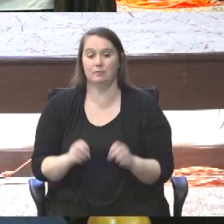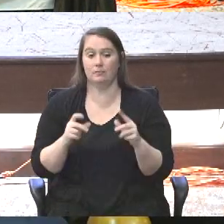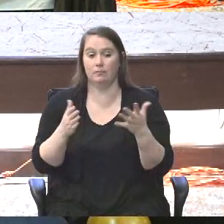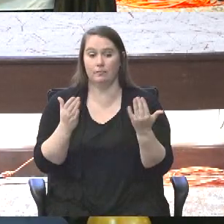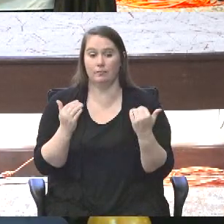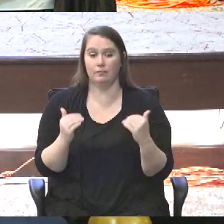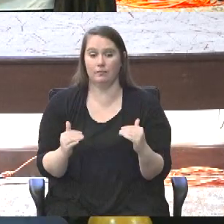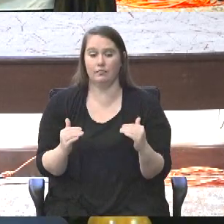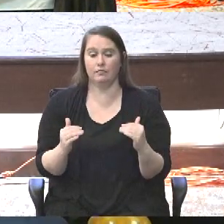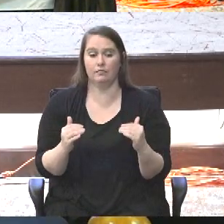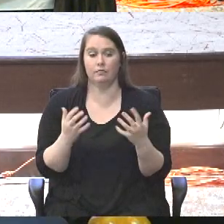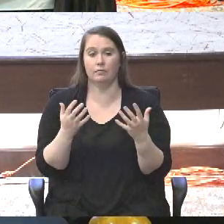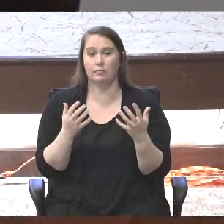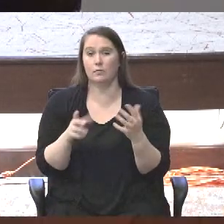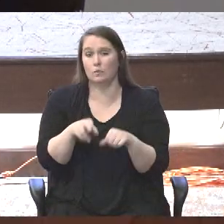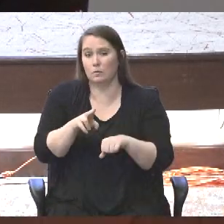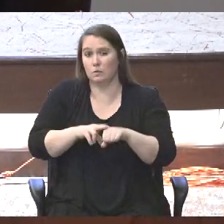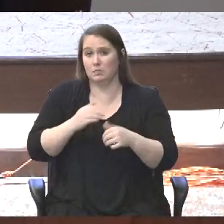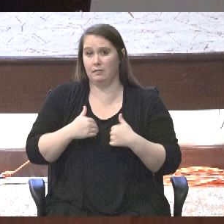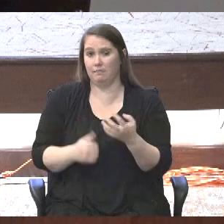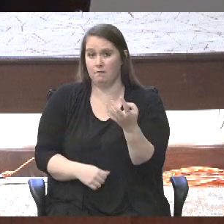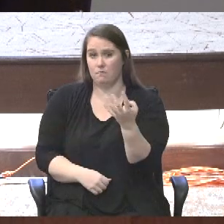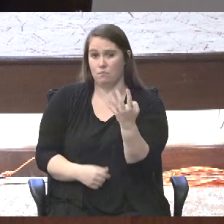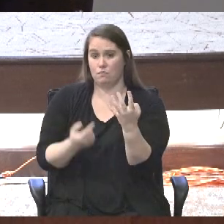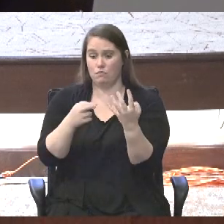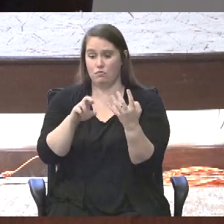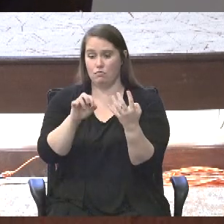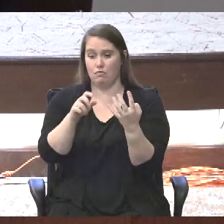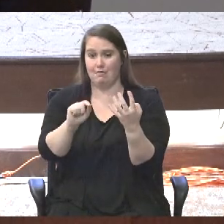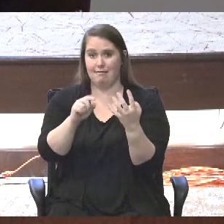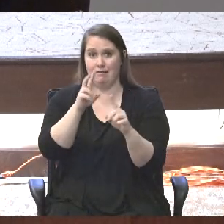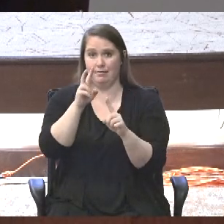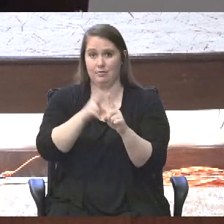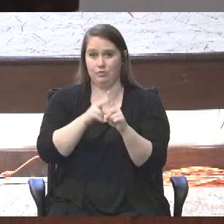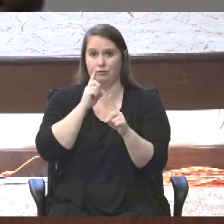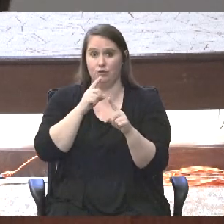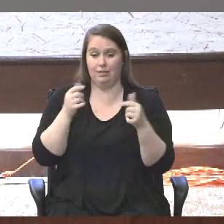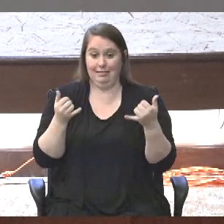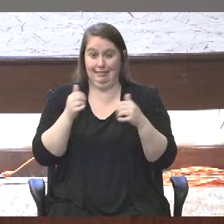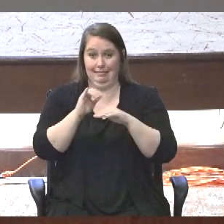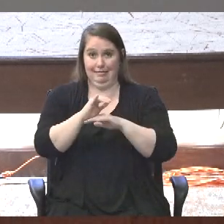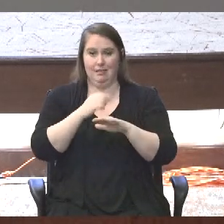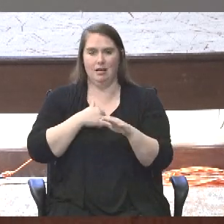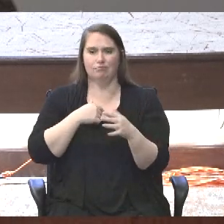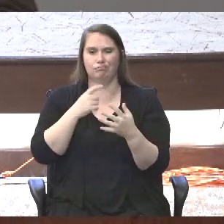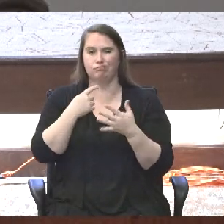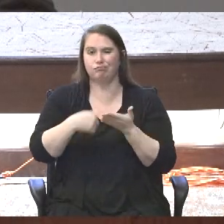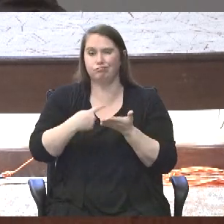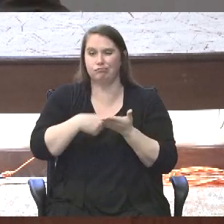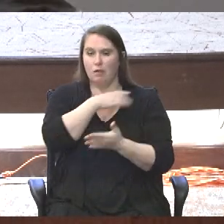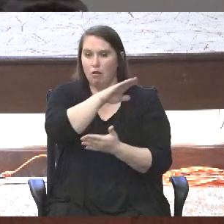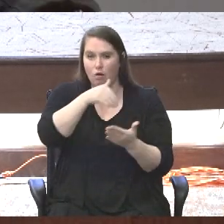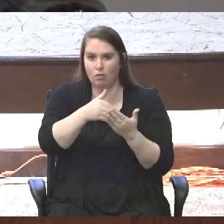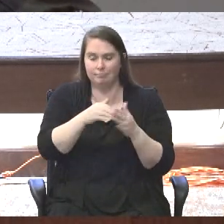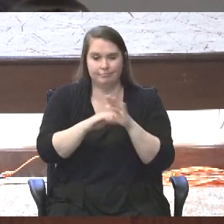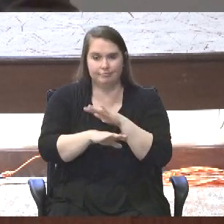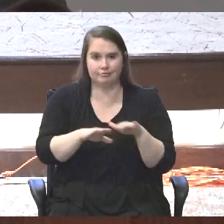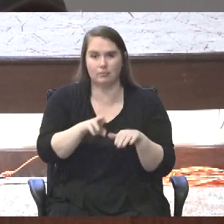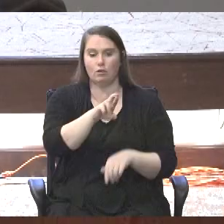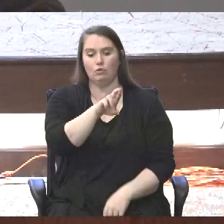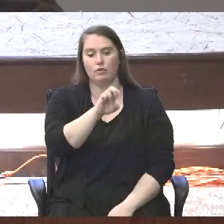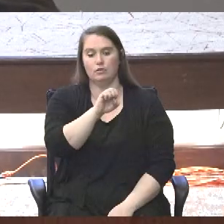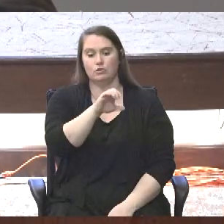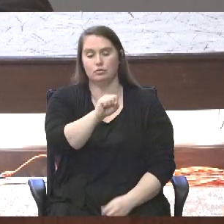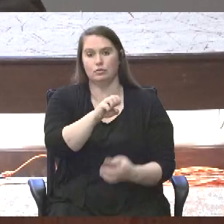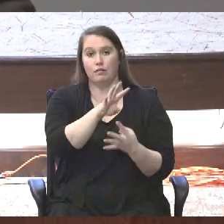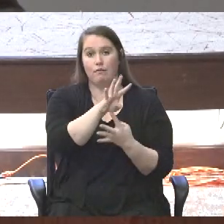actually have 4 grant applications on the agenda this evening. I'm not going to walk through all of them. The resolutions 40, 41,